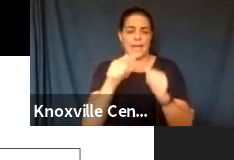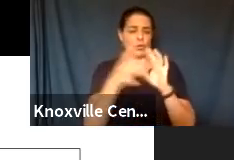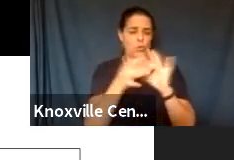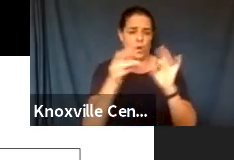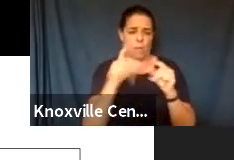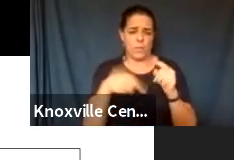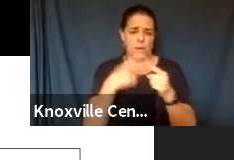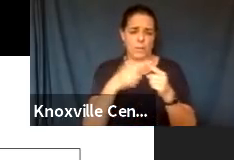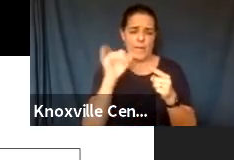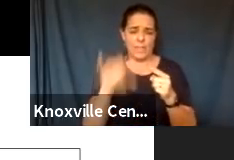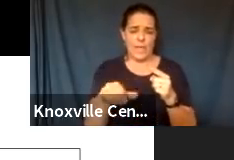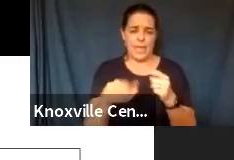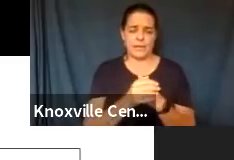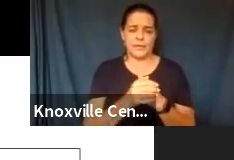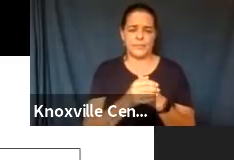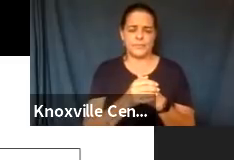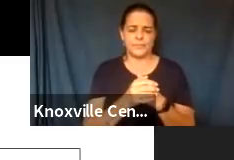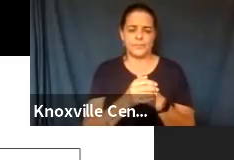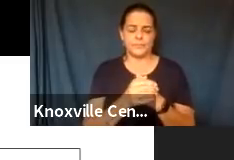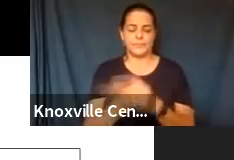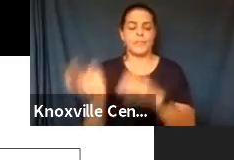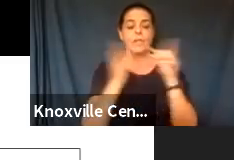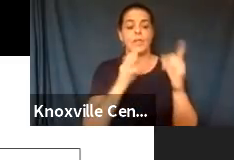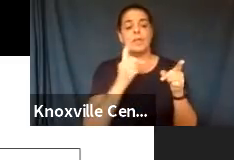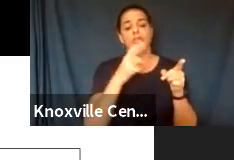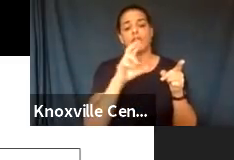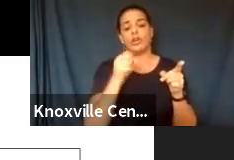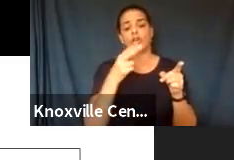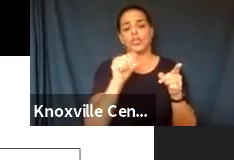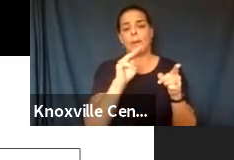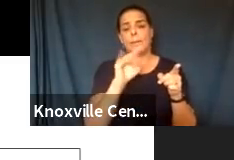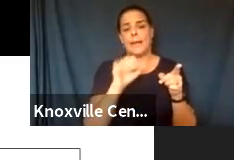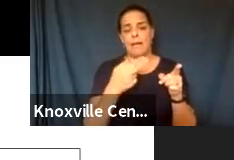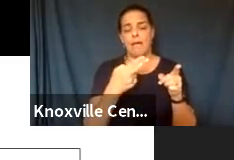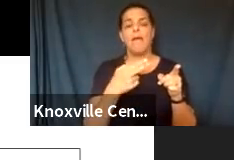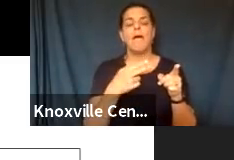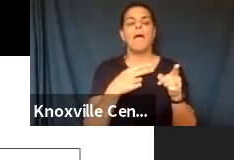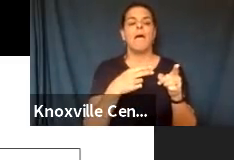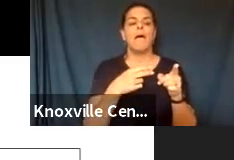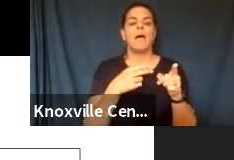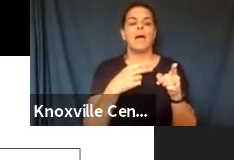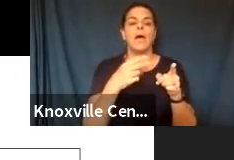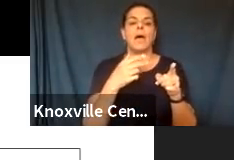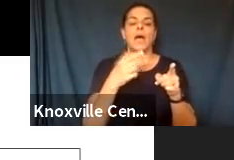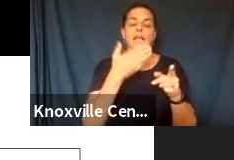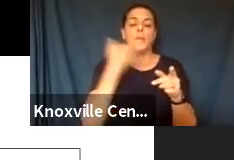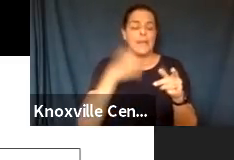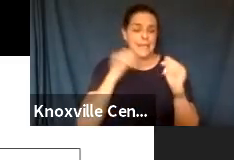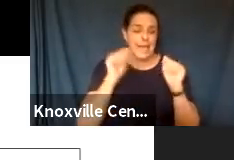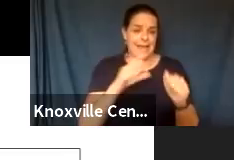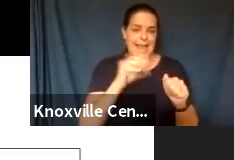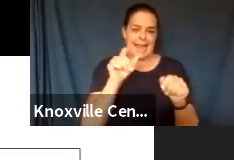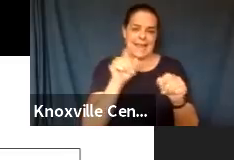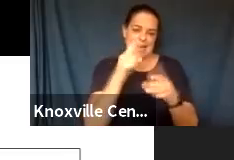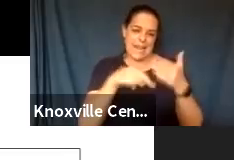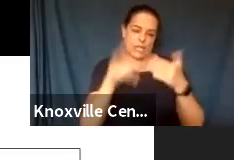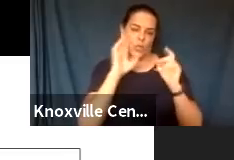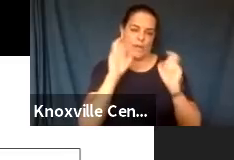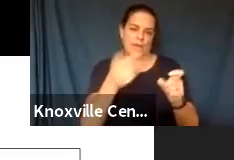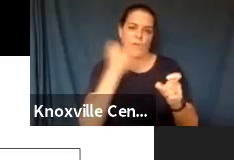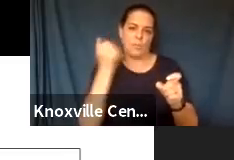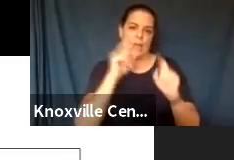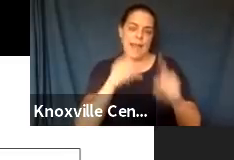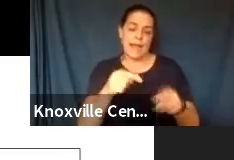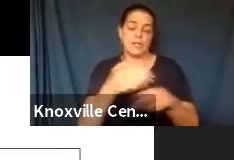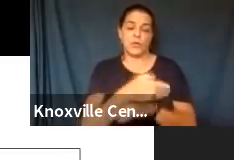on that? It may be to the best of my ability, and I'll also bring you a more definitive answer next week once I am